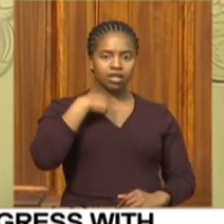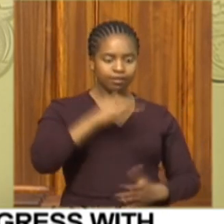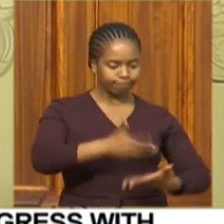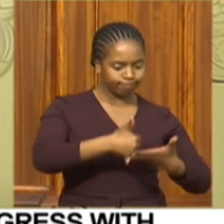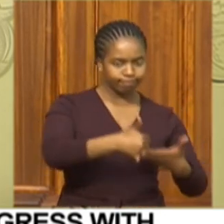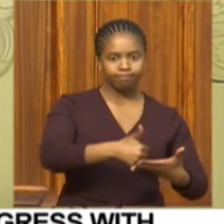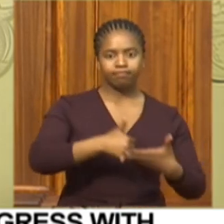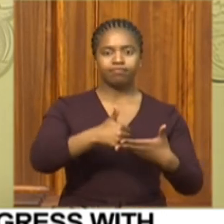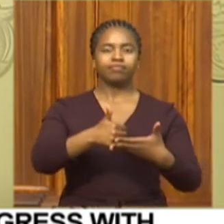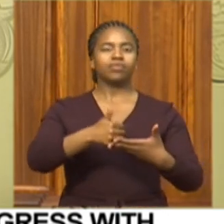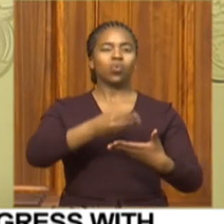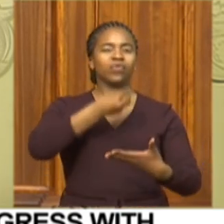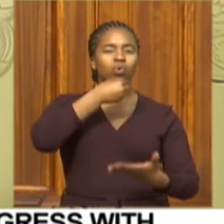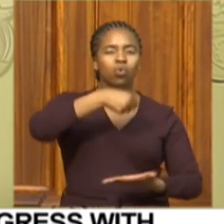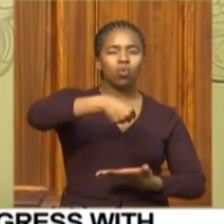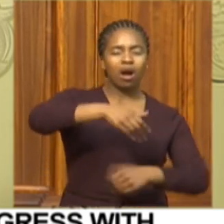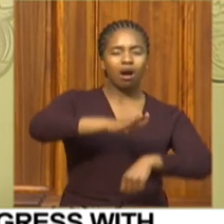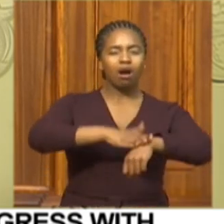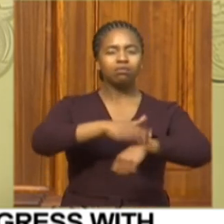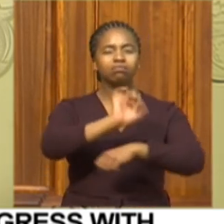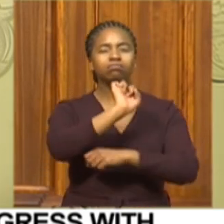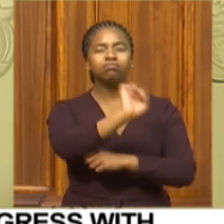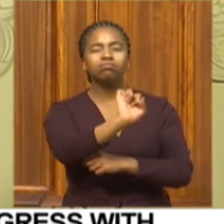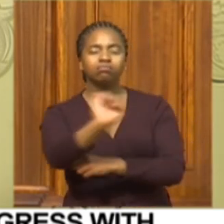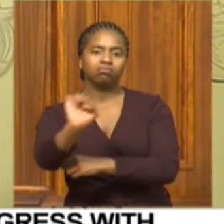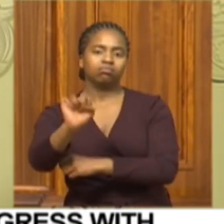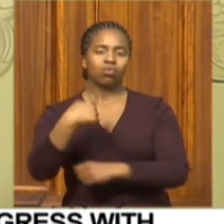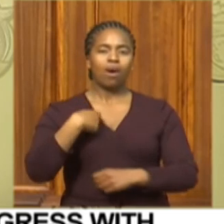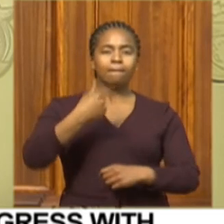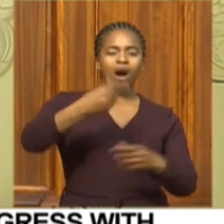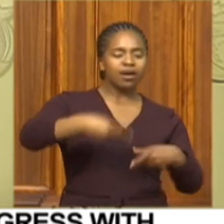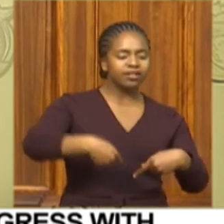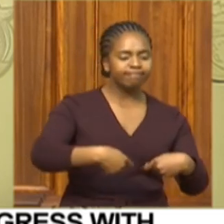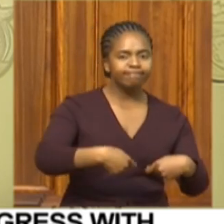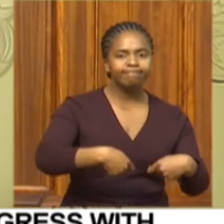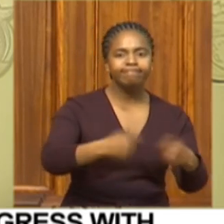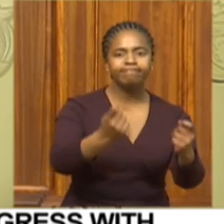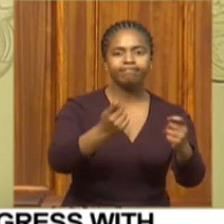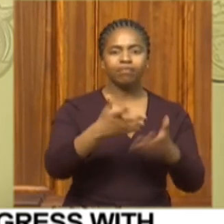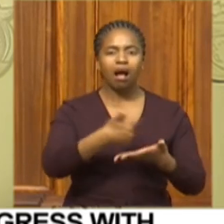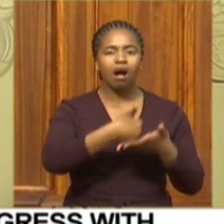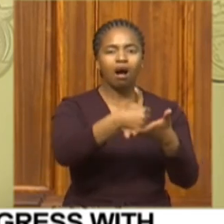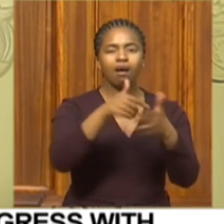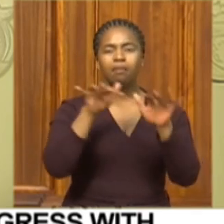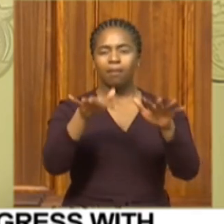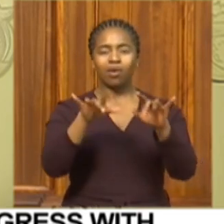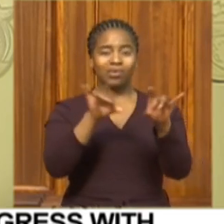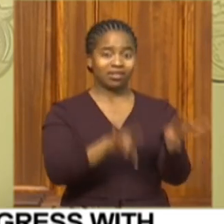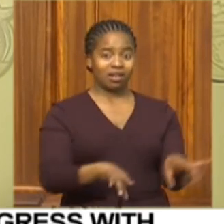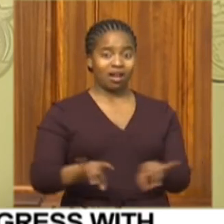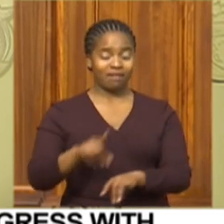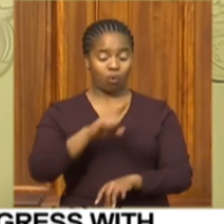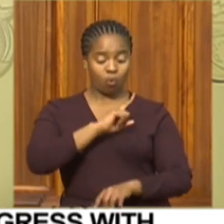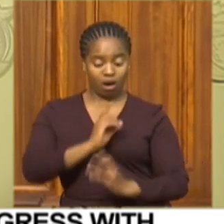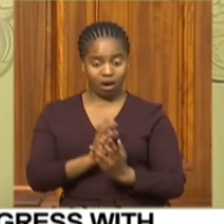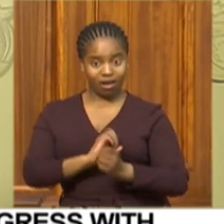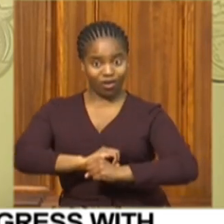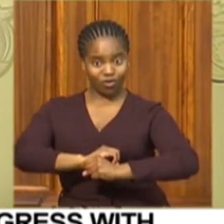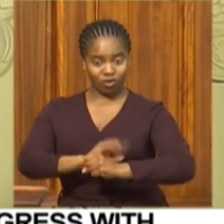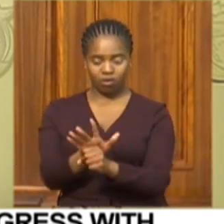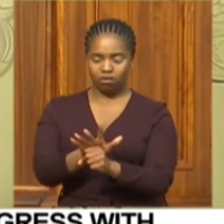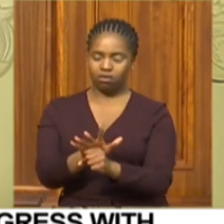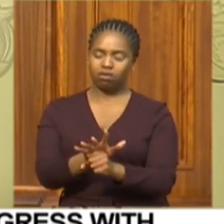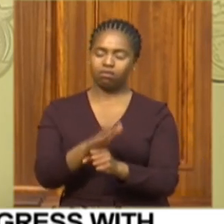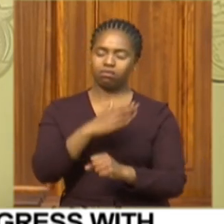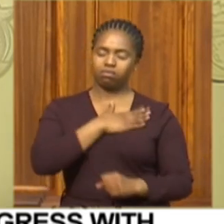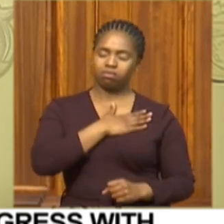time, their energy, and their resources, and who've been at the forefront of our national response. And